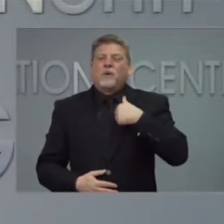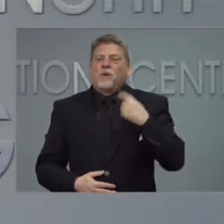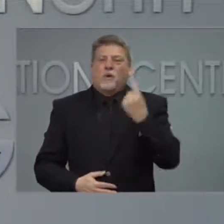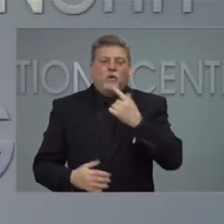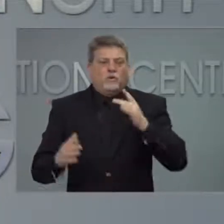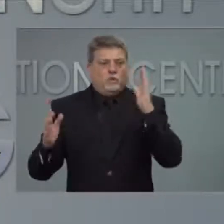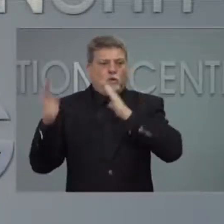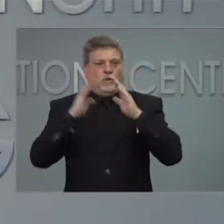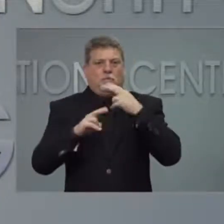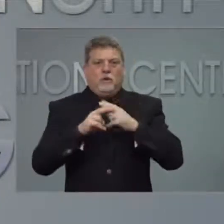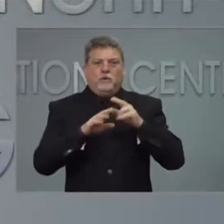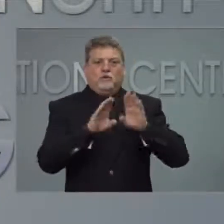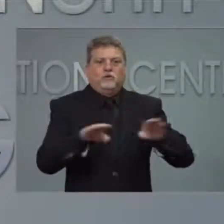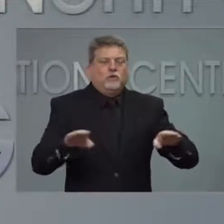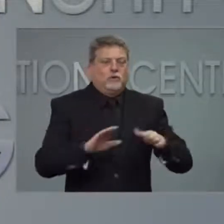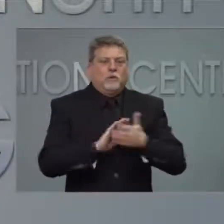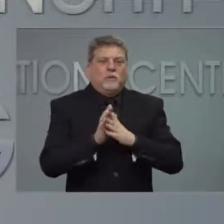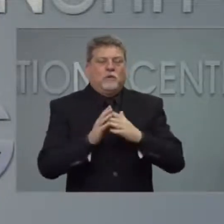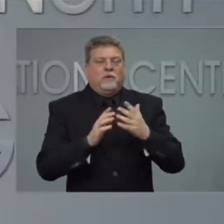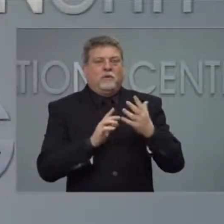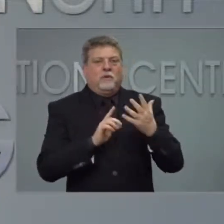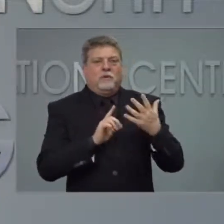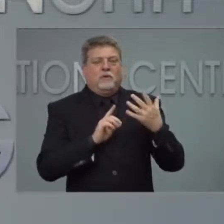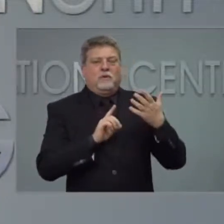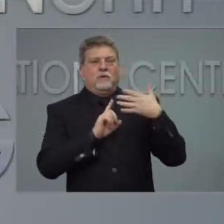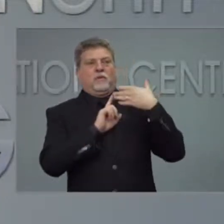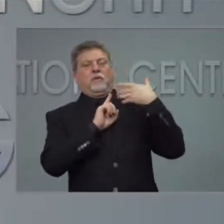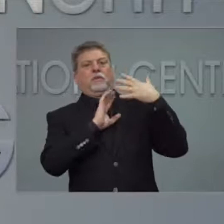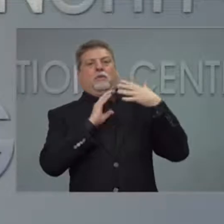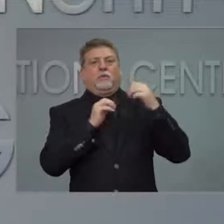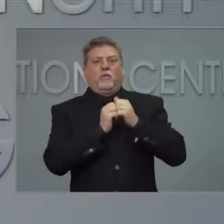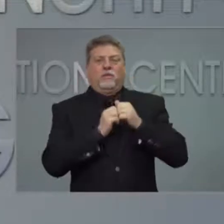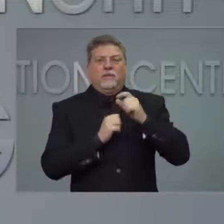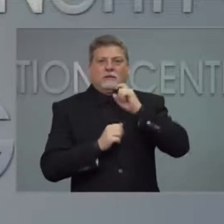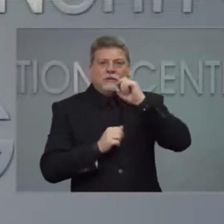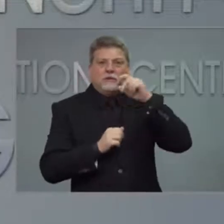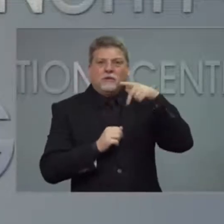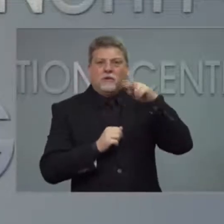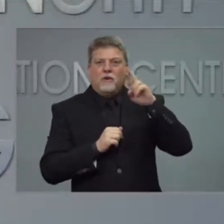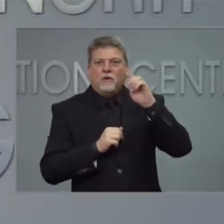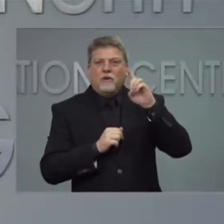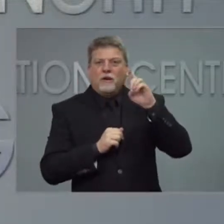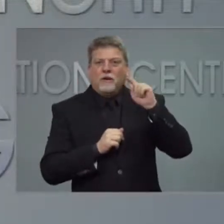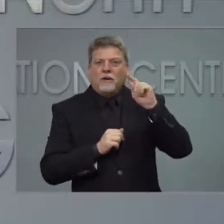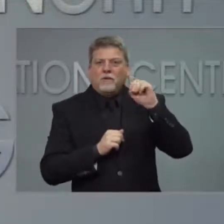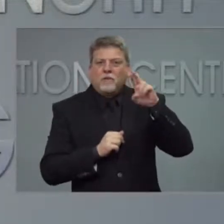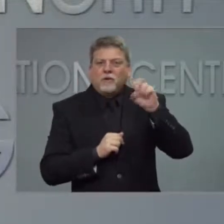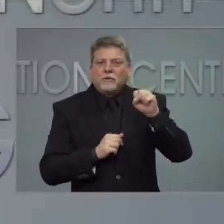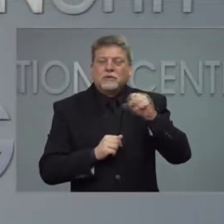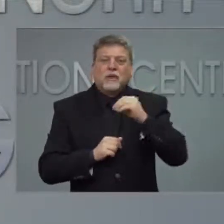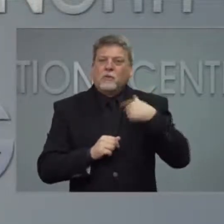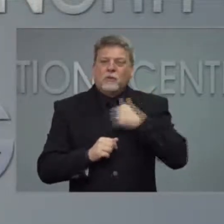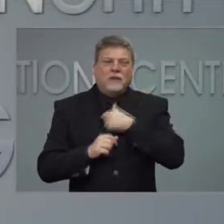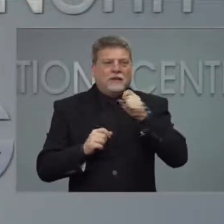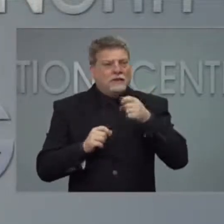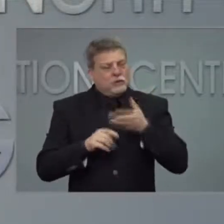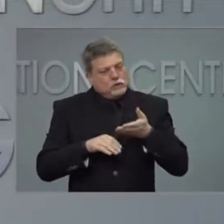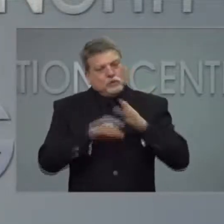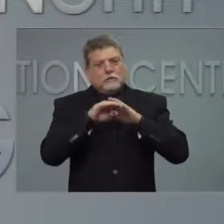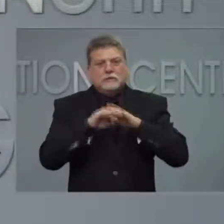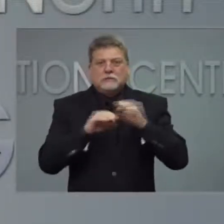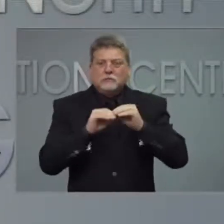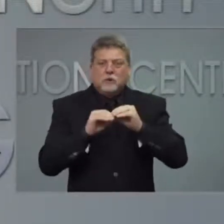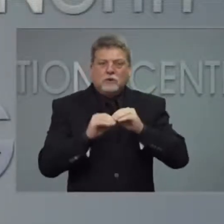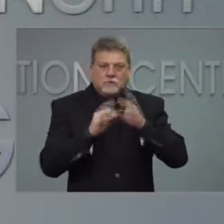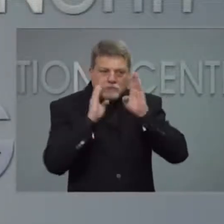it's online or in person. And I know that we have worked hard to step up our ability of law